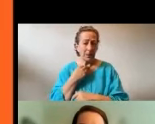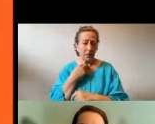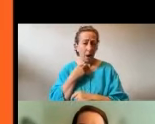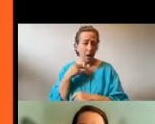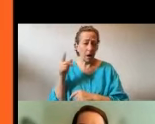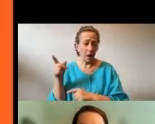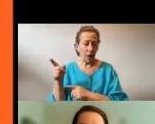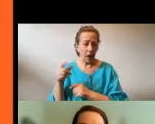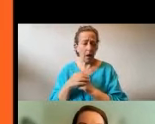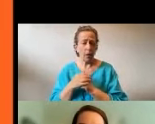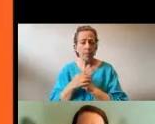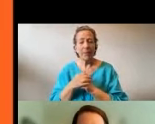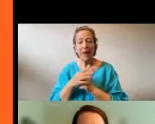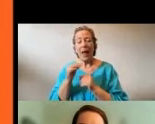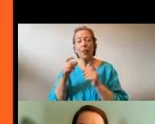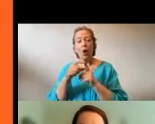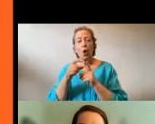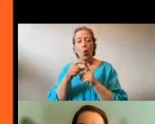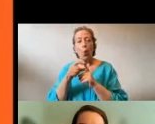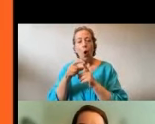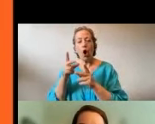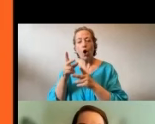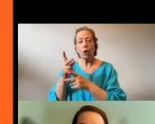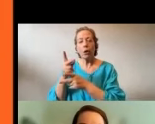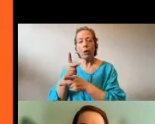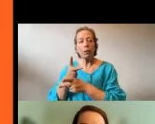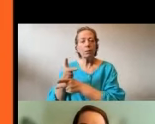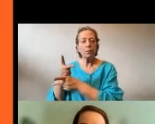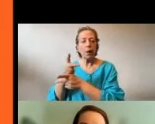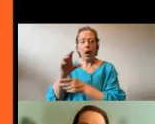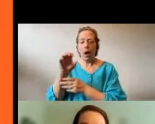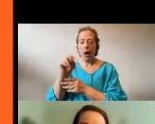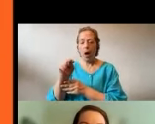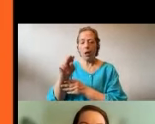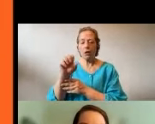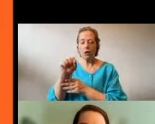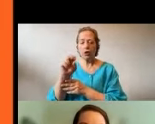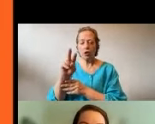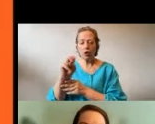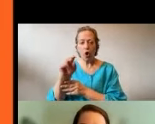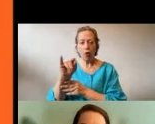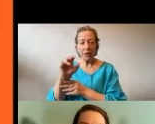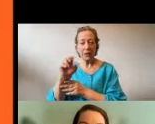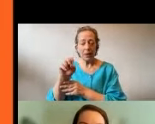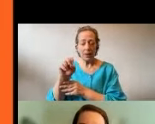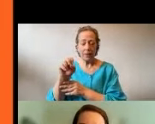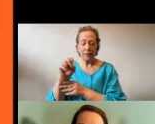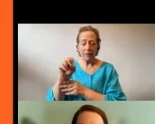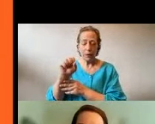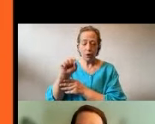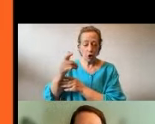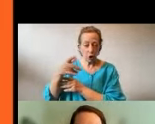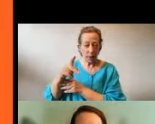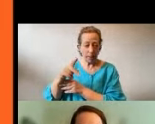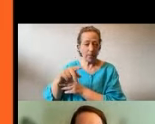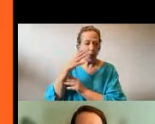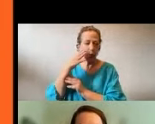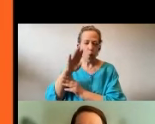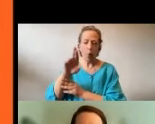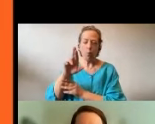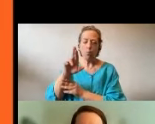word conservatorship or guardianship gets thrown around a lot, if you guys are familiar with the Britney Spears case. And so, the